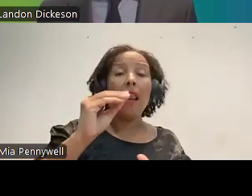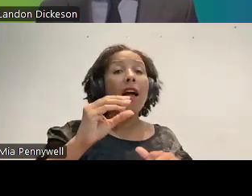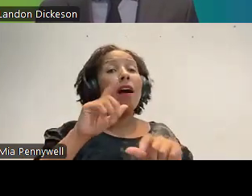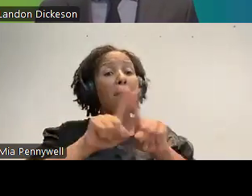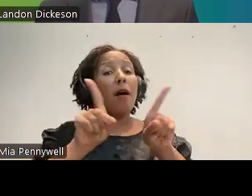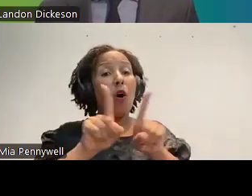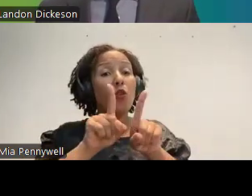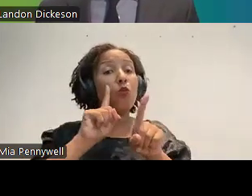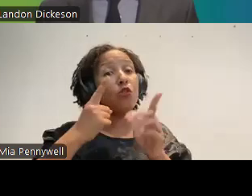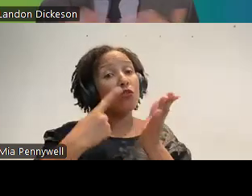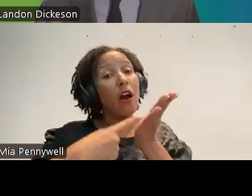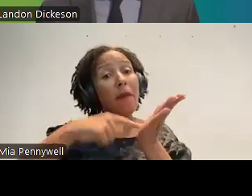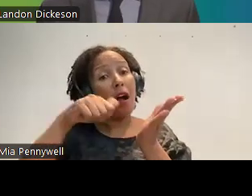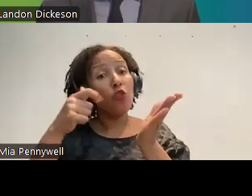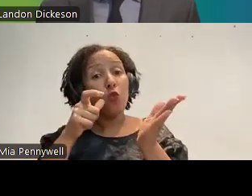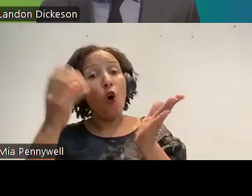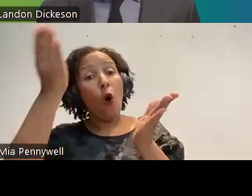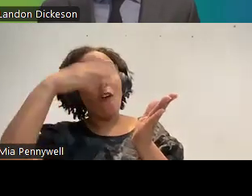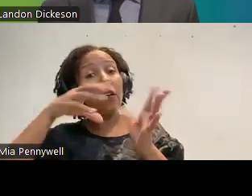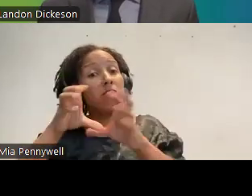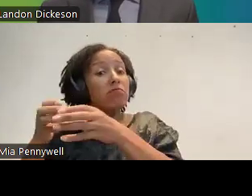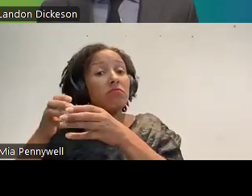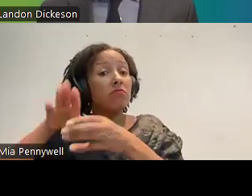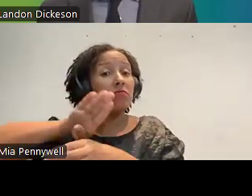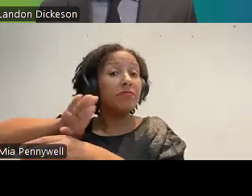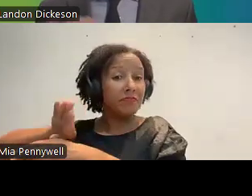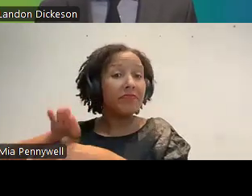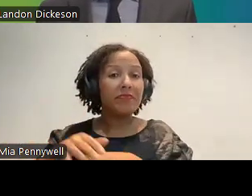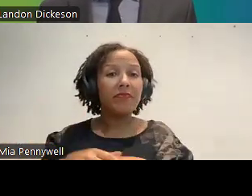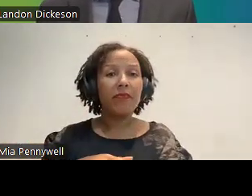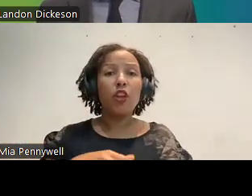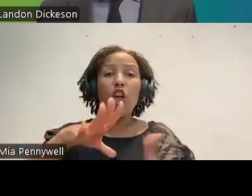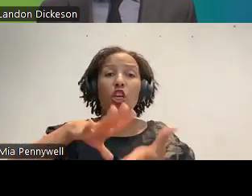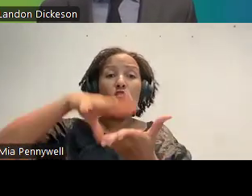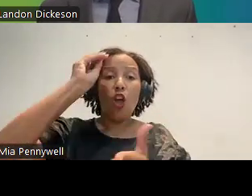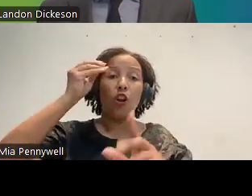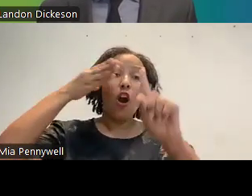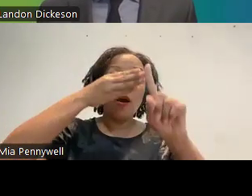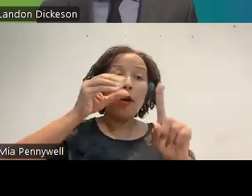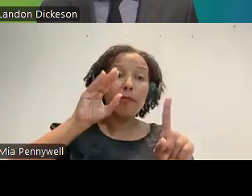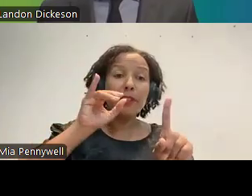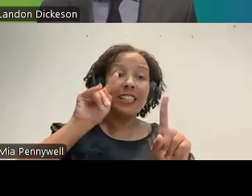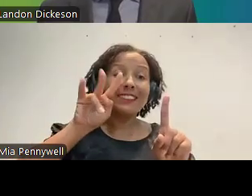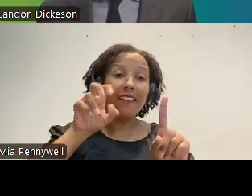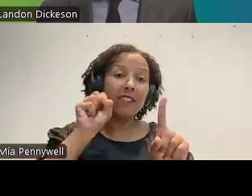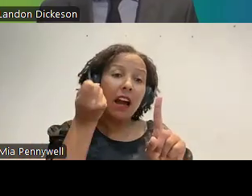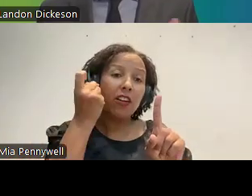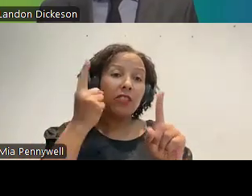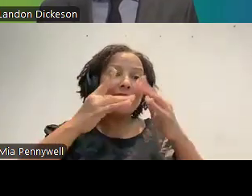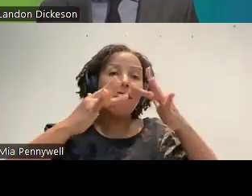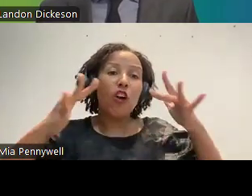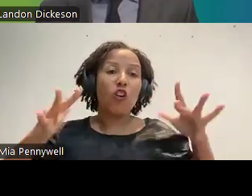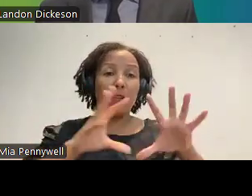again, overlooked. The learning objectives that you'll see here are understanding these diverse populations. I'll be going into those